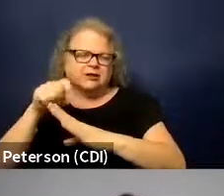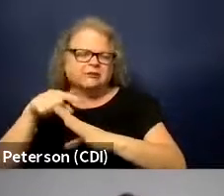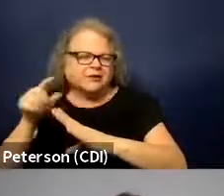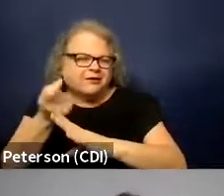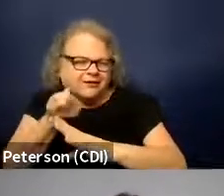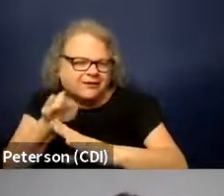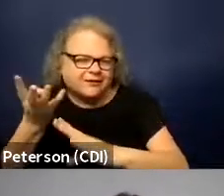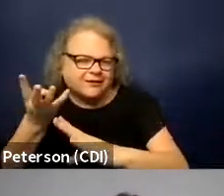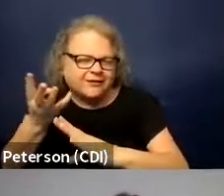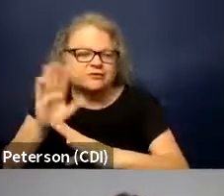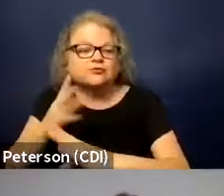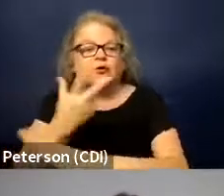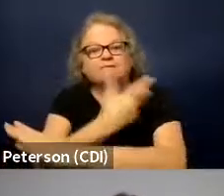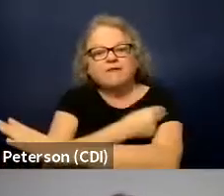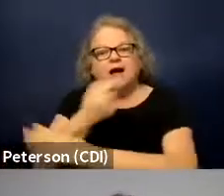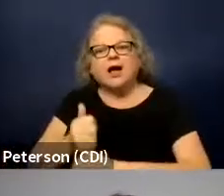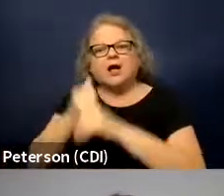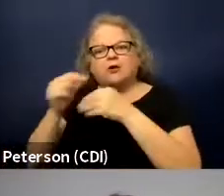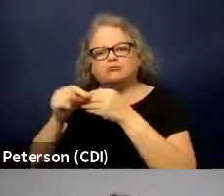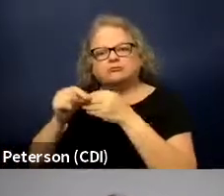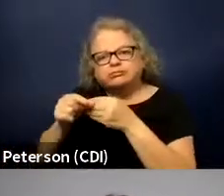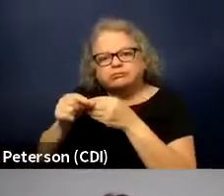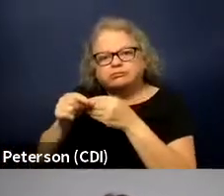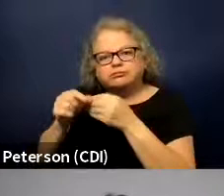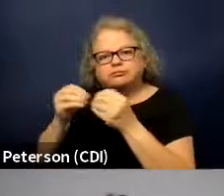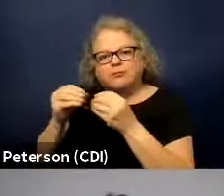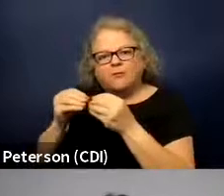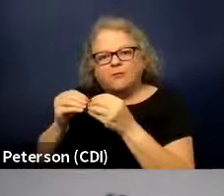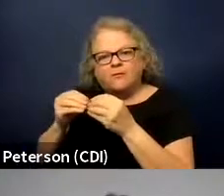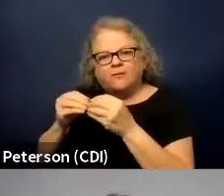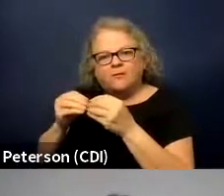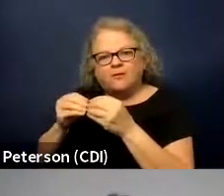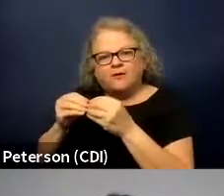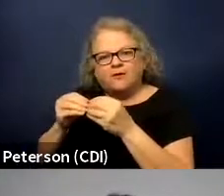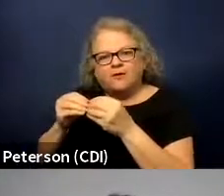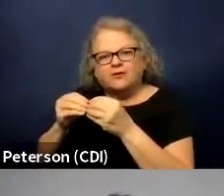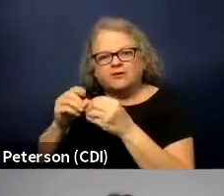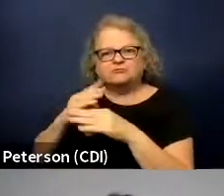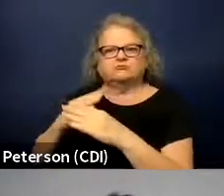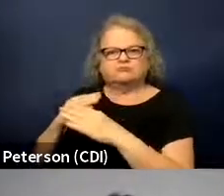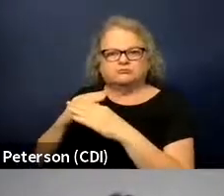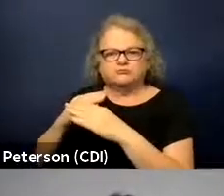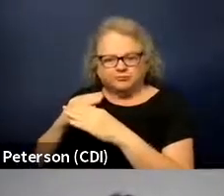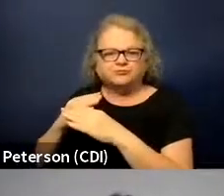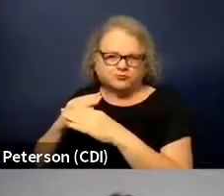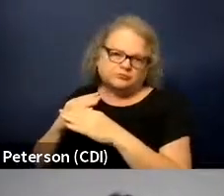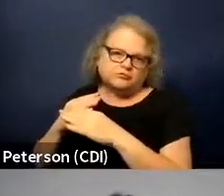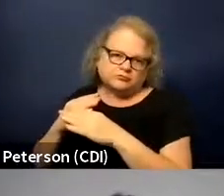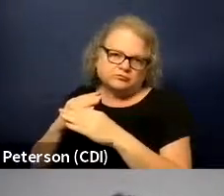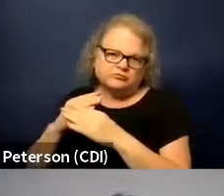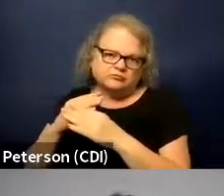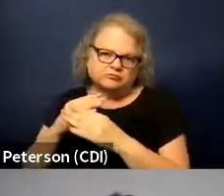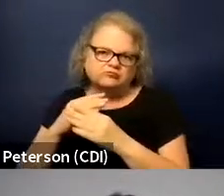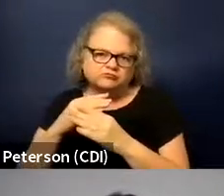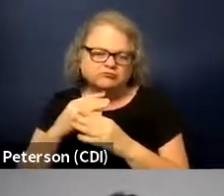you have partial protection, but wouldn't you want to increase that protection, to have more complete protection? You can